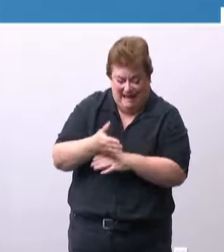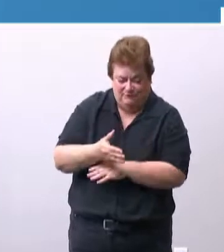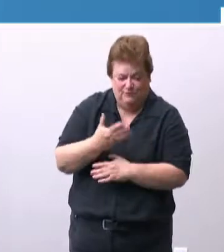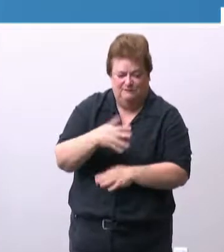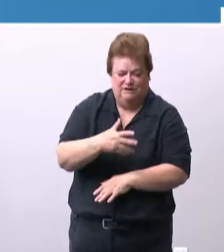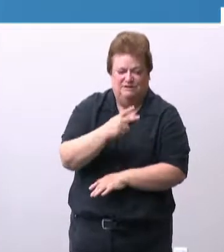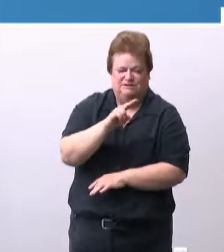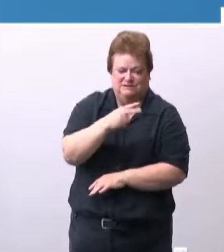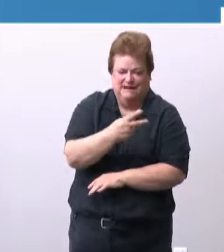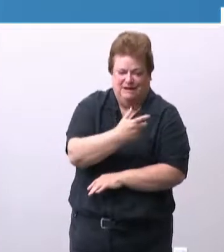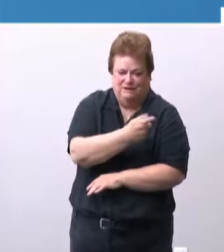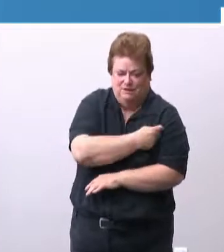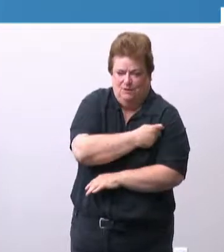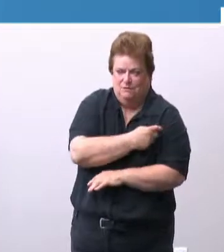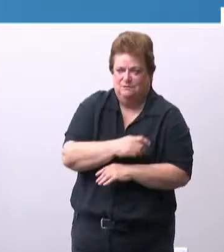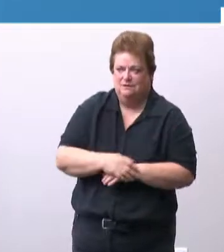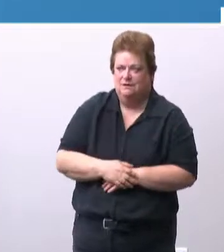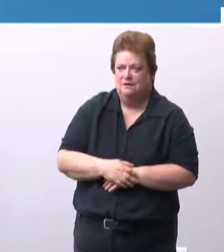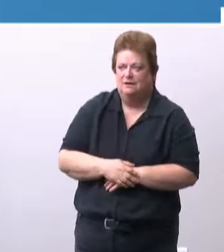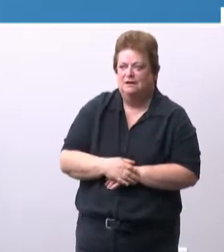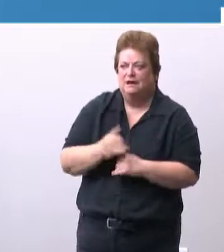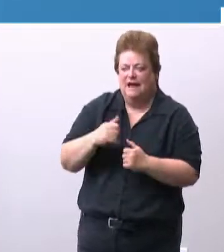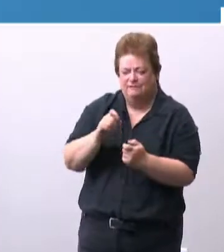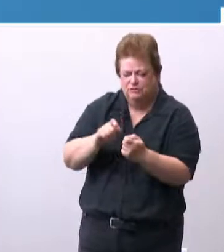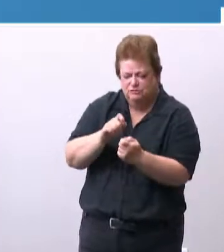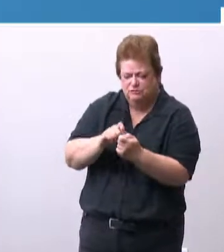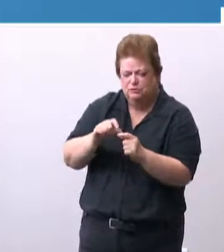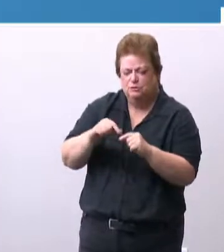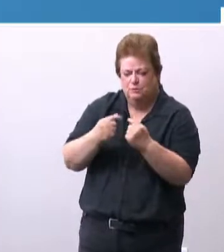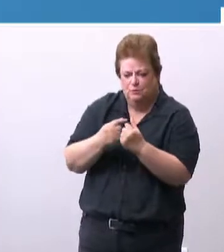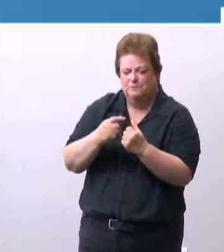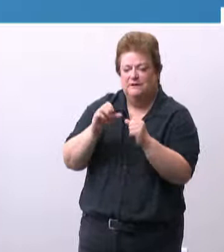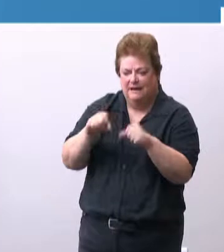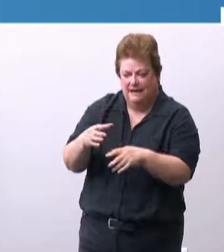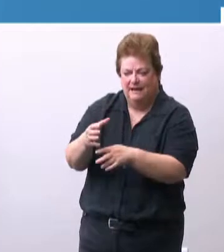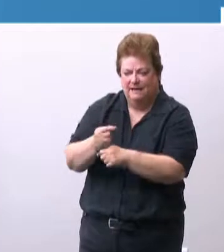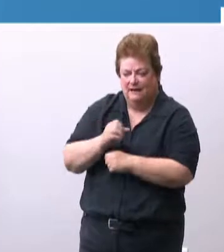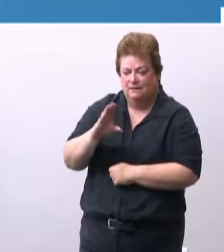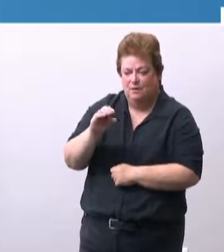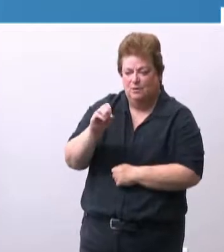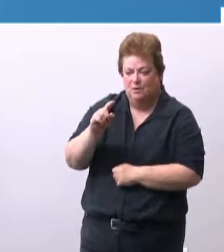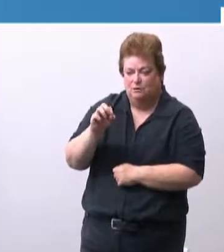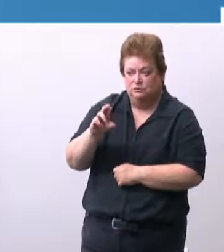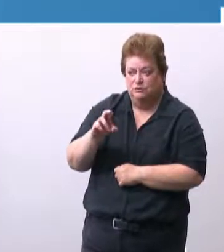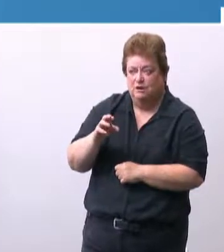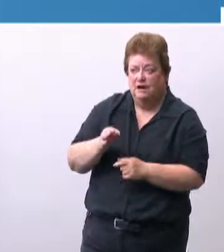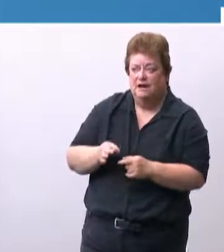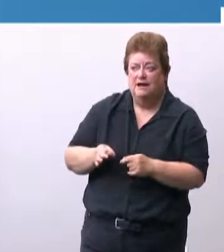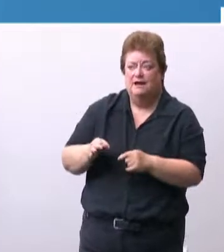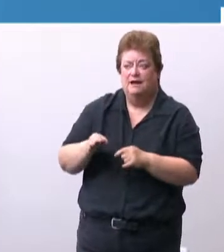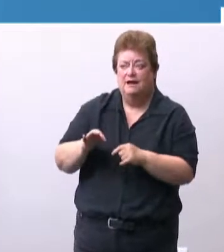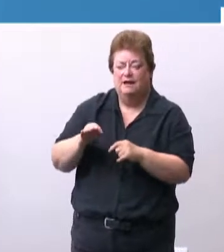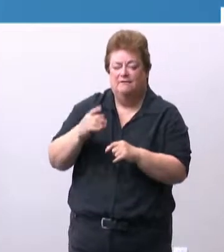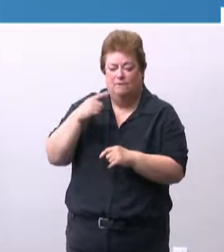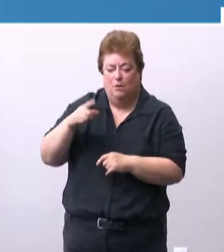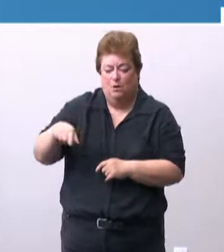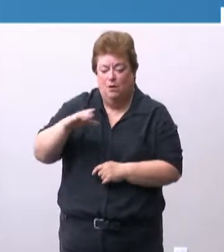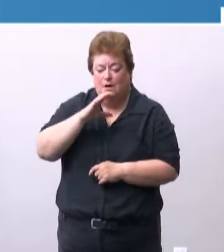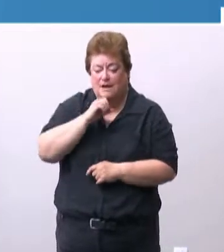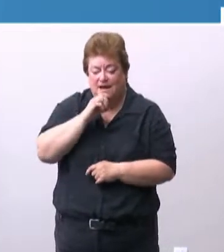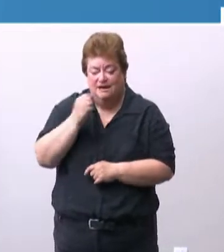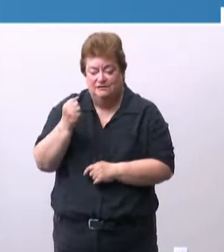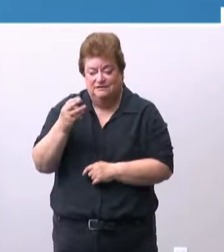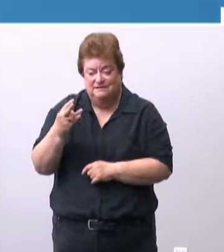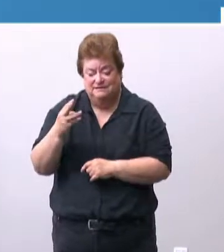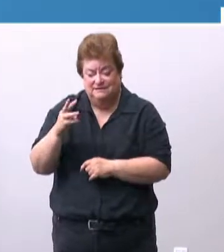vaccine. Certain groups are now eligible to receive the booster, including people 65 and older, residents